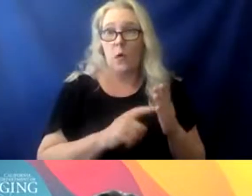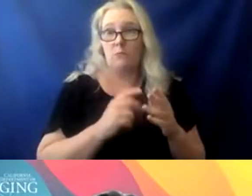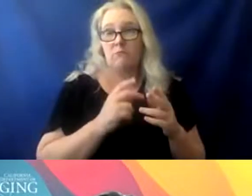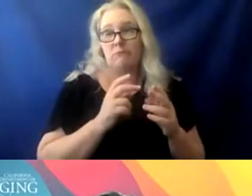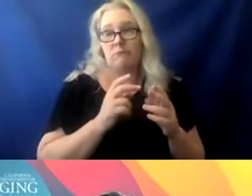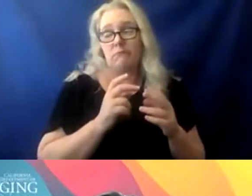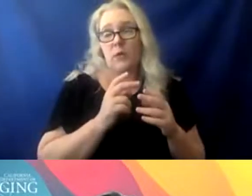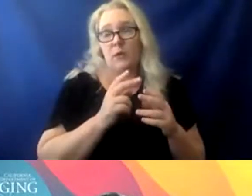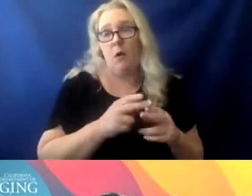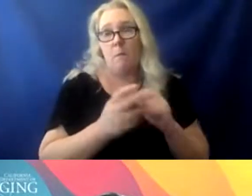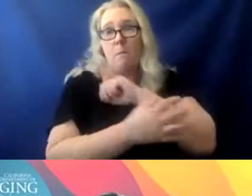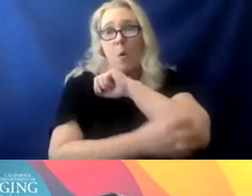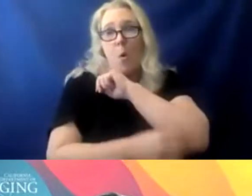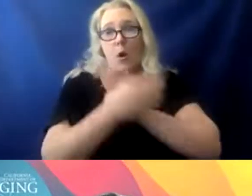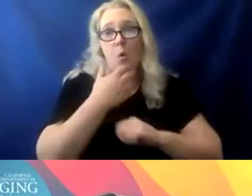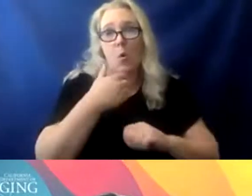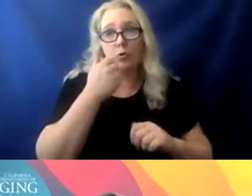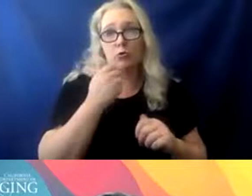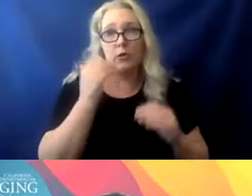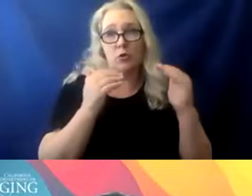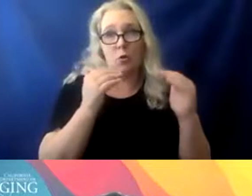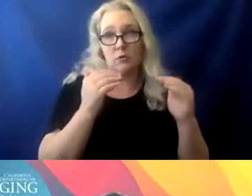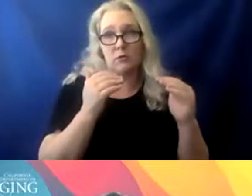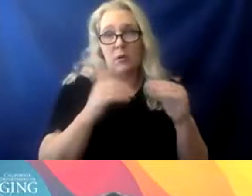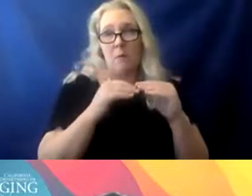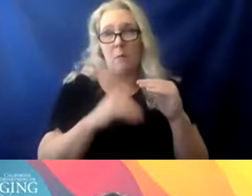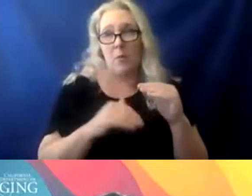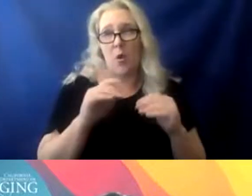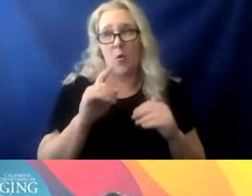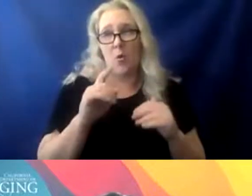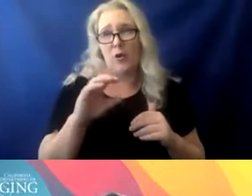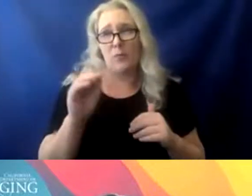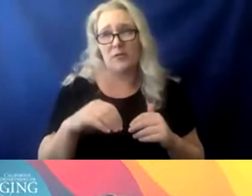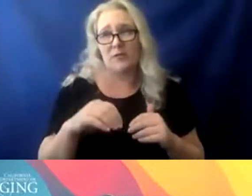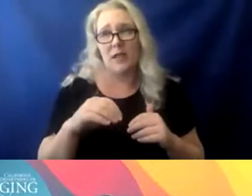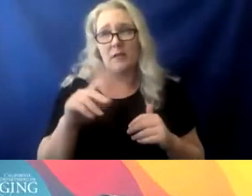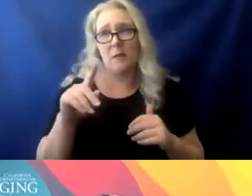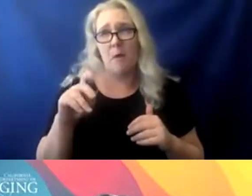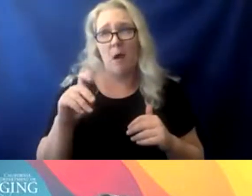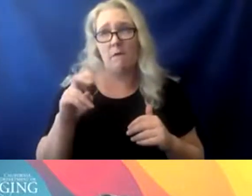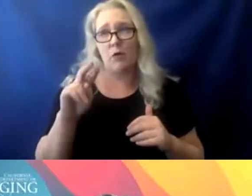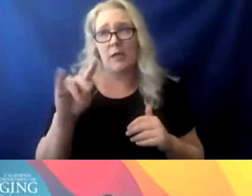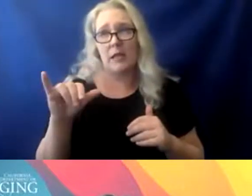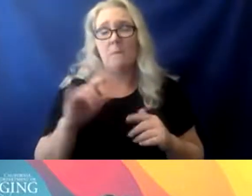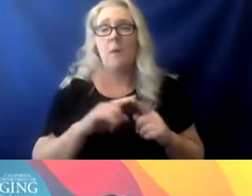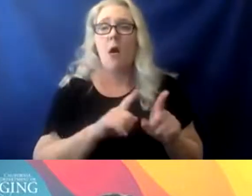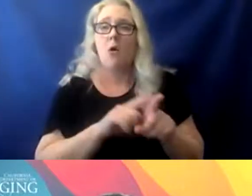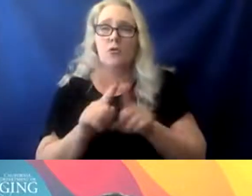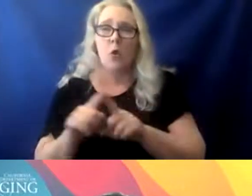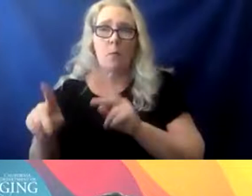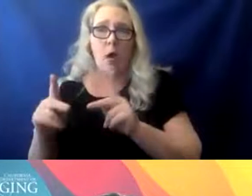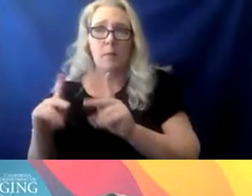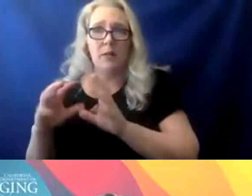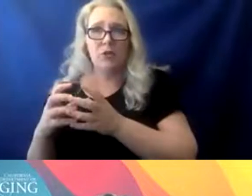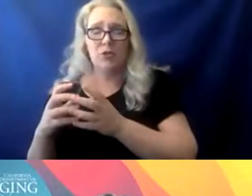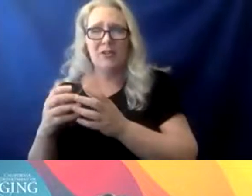older adults, in that they are below 100% of poverty, but also the populations of near